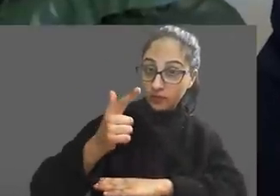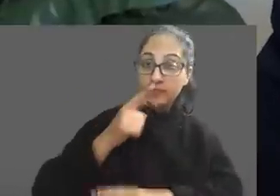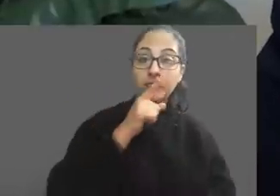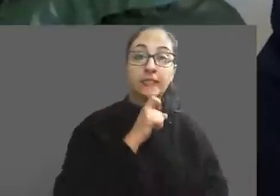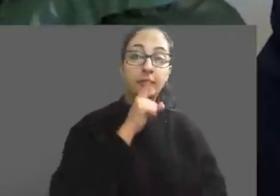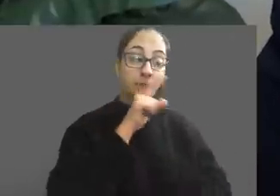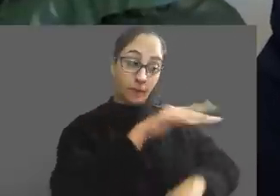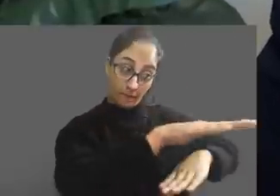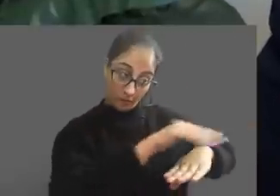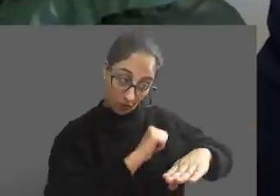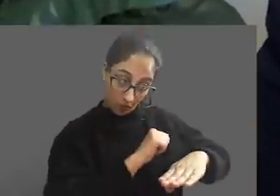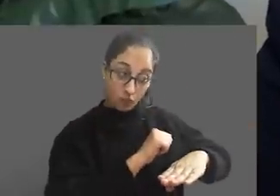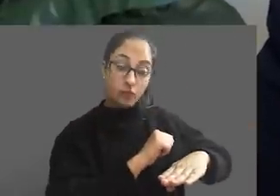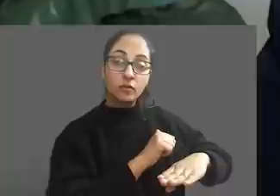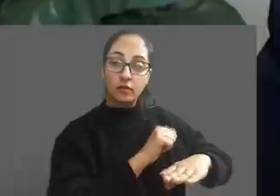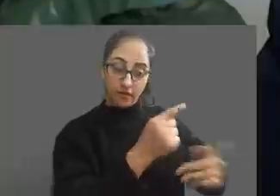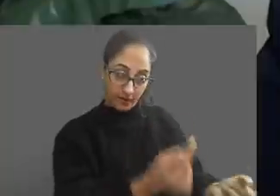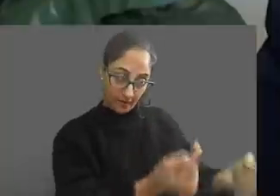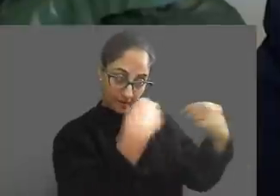volunteer duties.